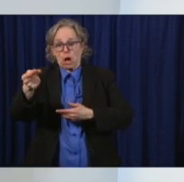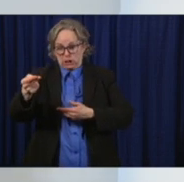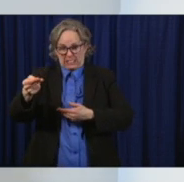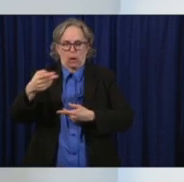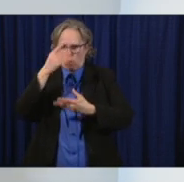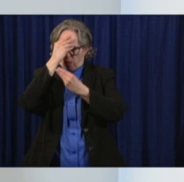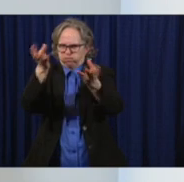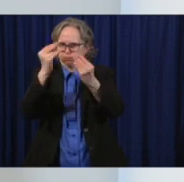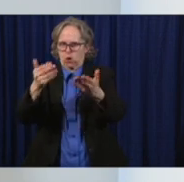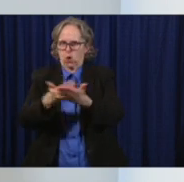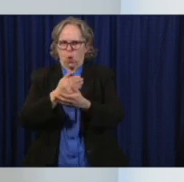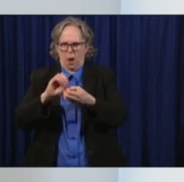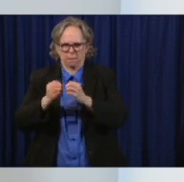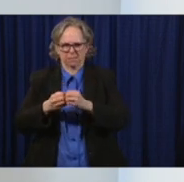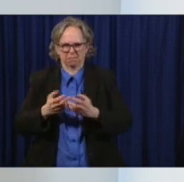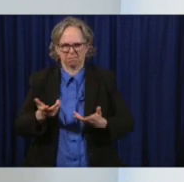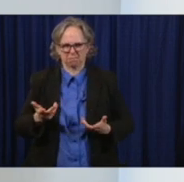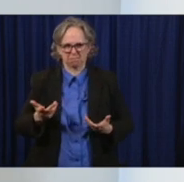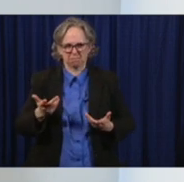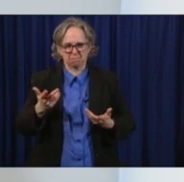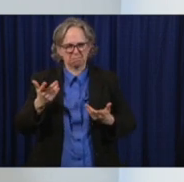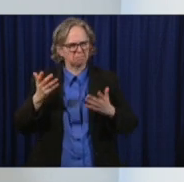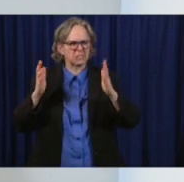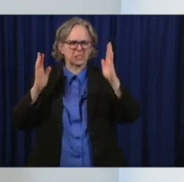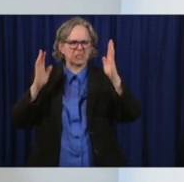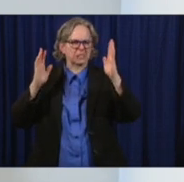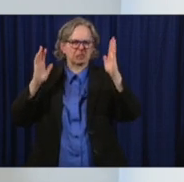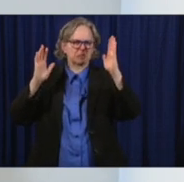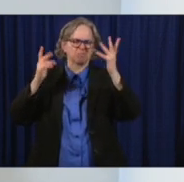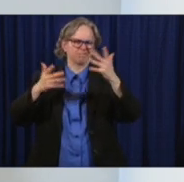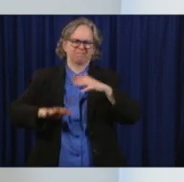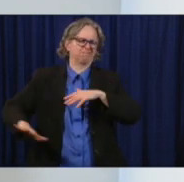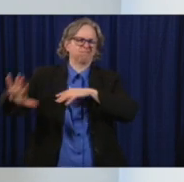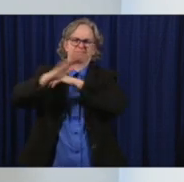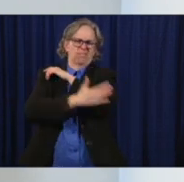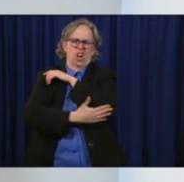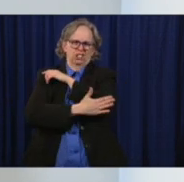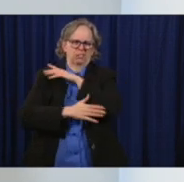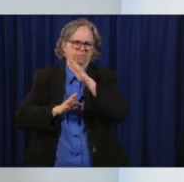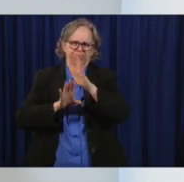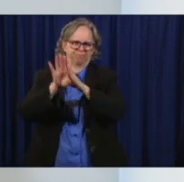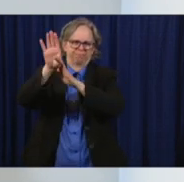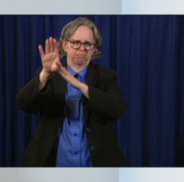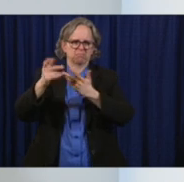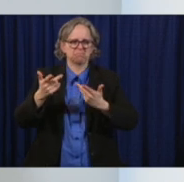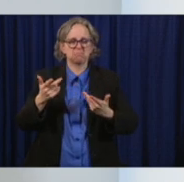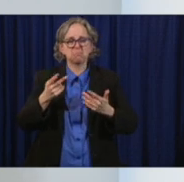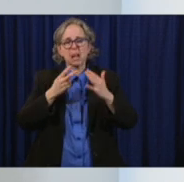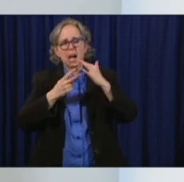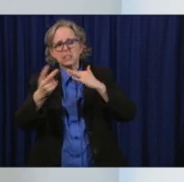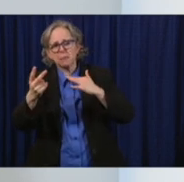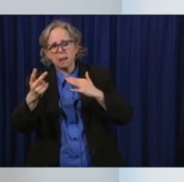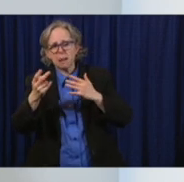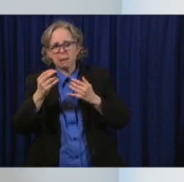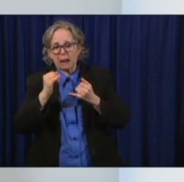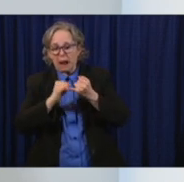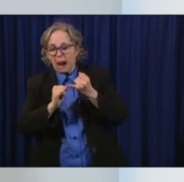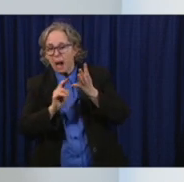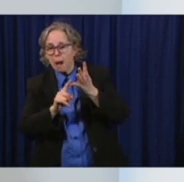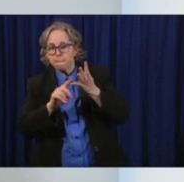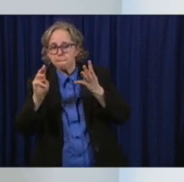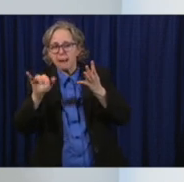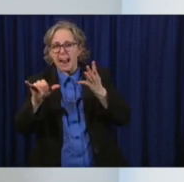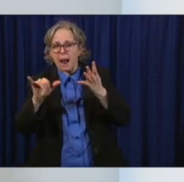climb nationally. It's estimated by the end of the month it could end up being as high as